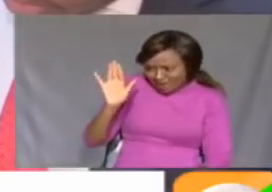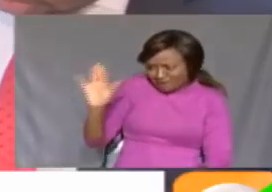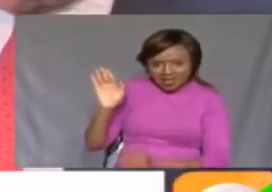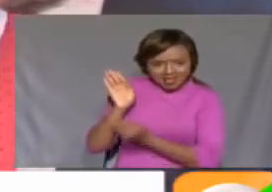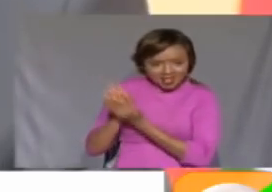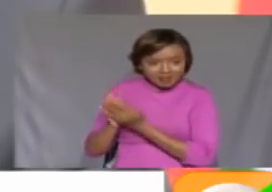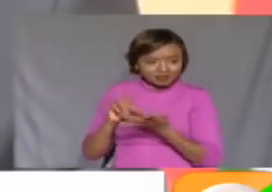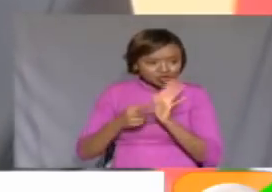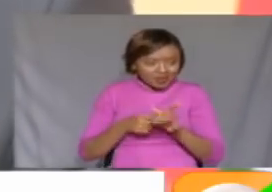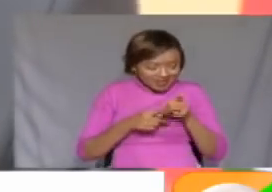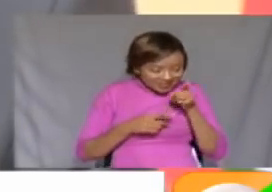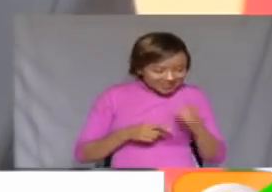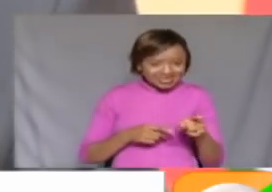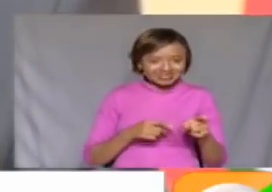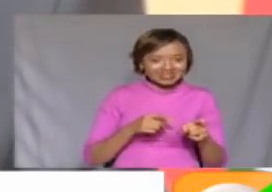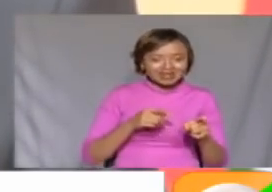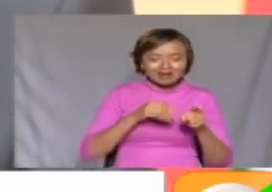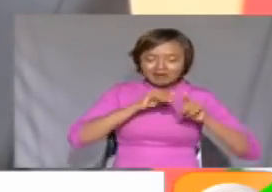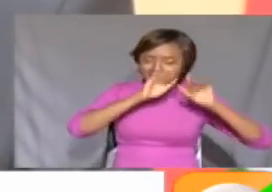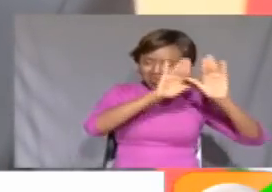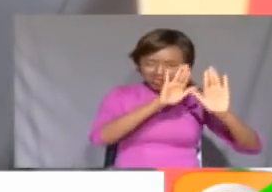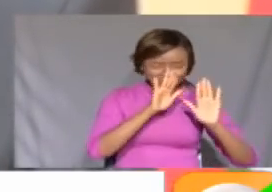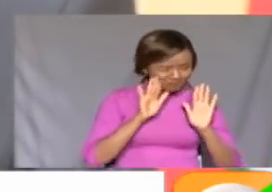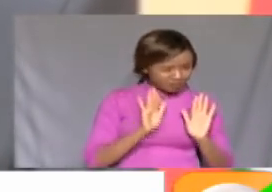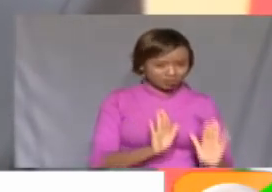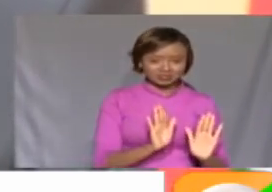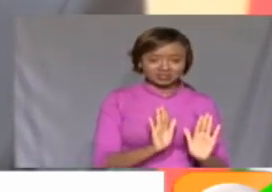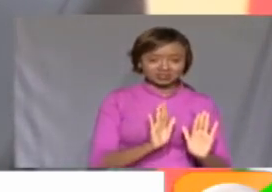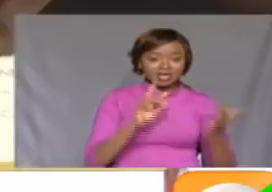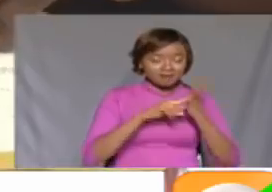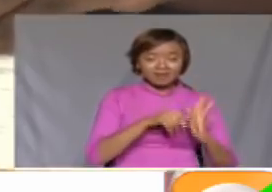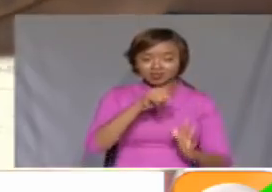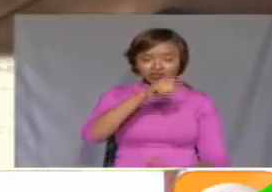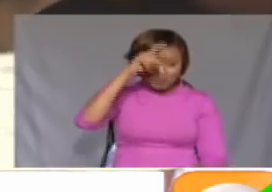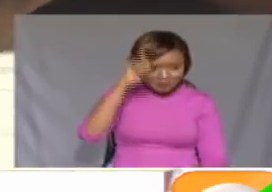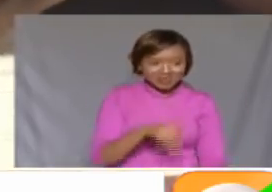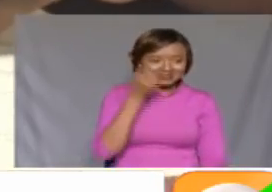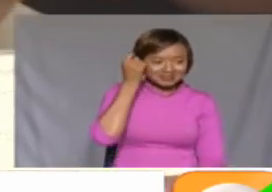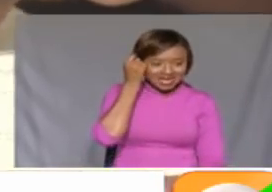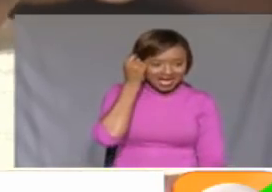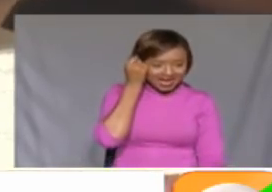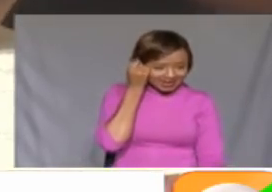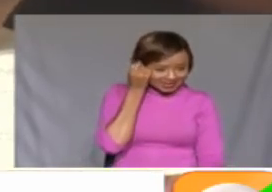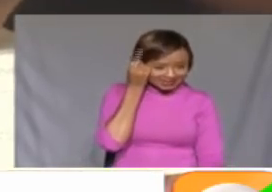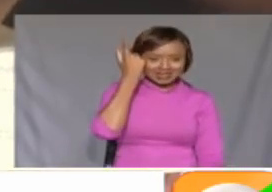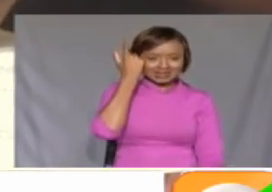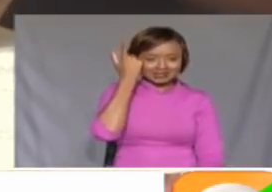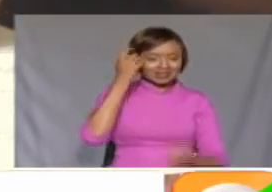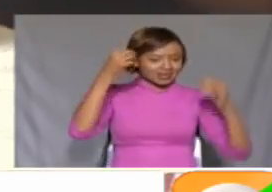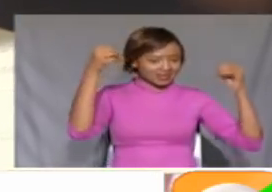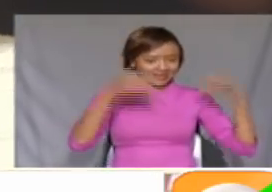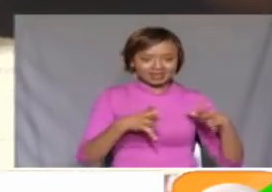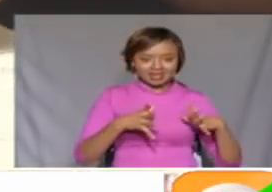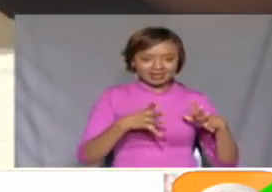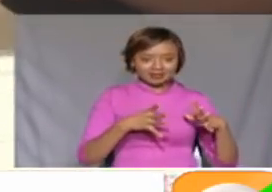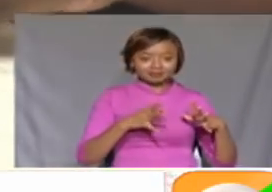something that ought to have been done in such a way that you understand the consequences clearly and candidly. Put it this way,